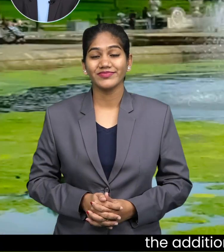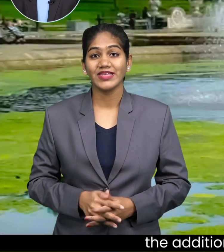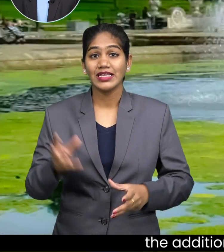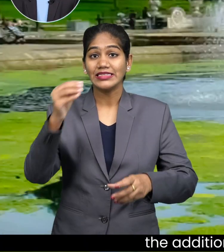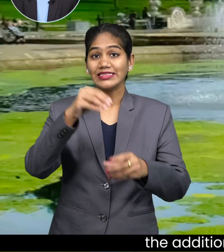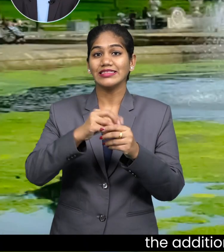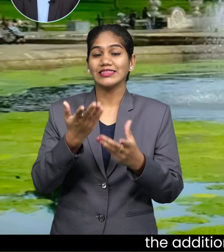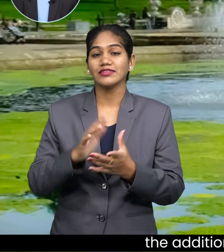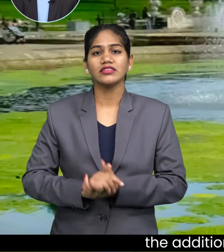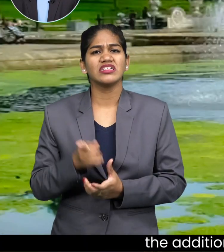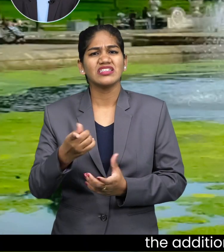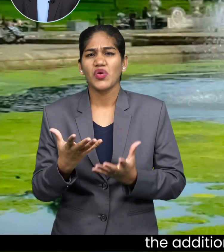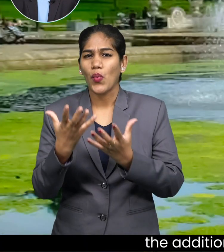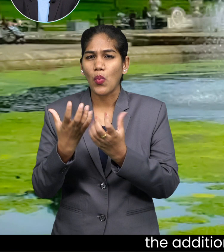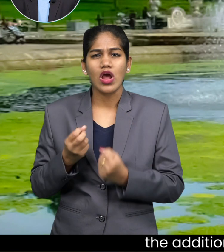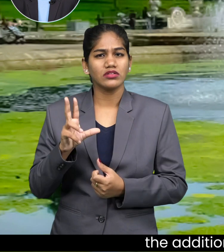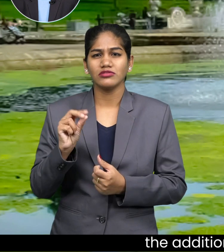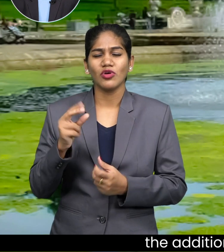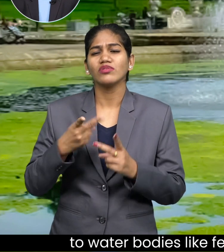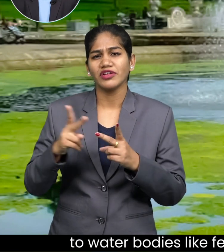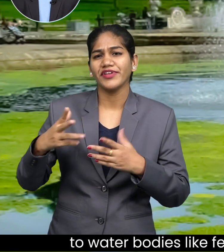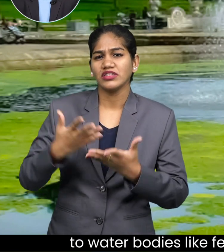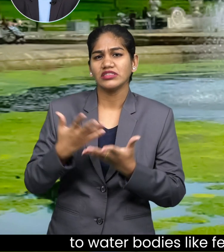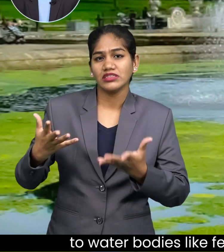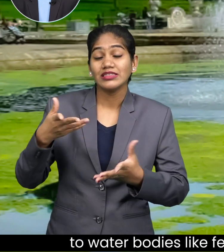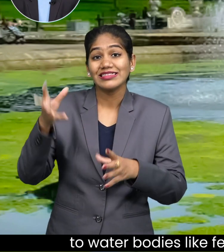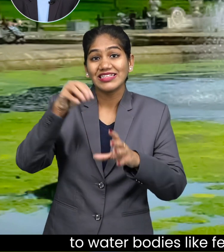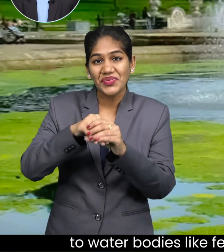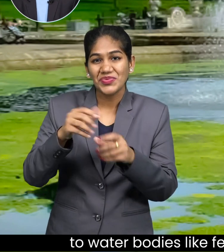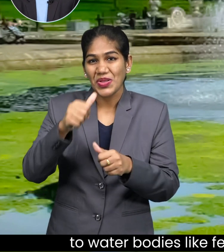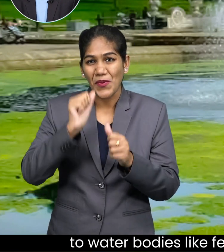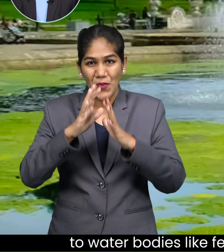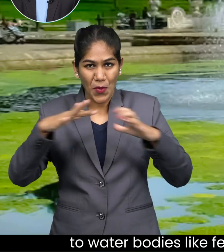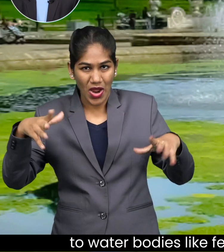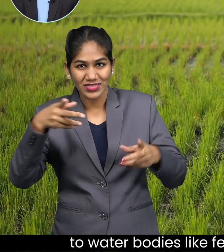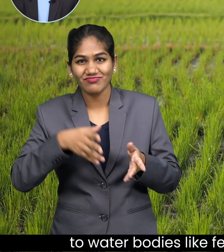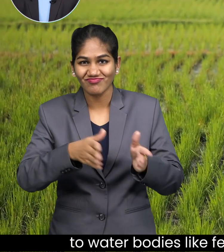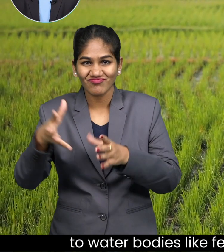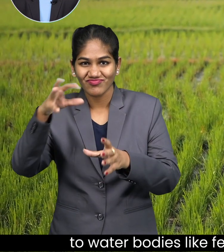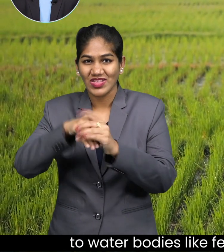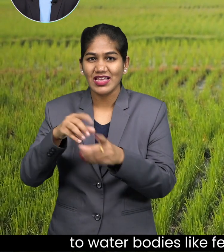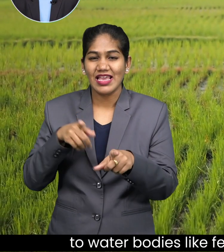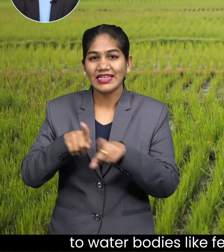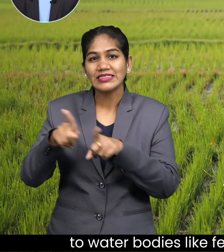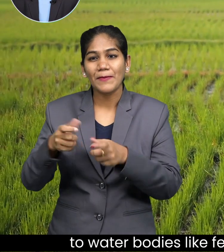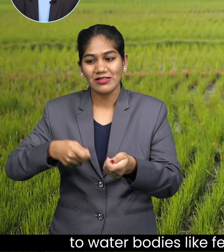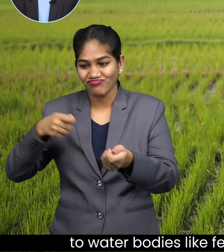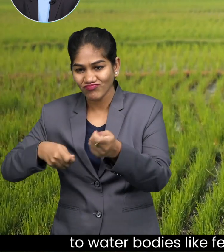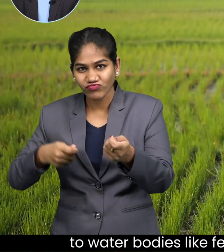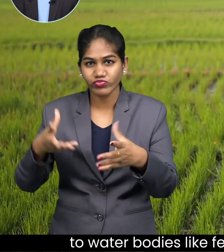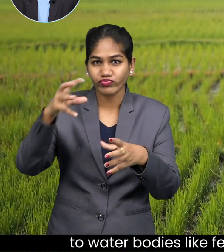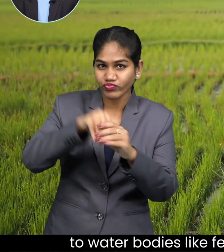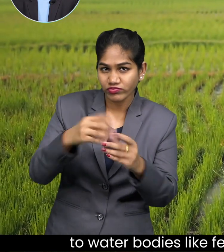the addition of undesirable substances to water bodies like fertilizers